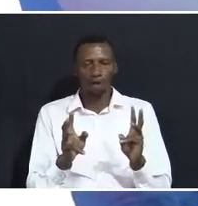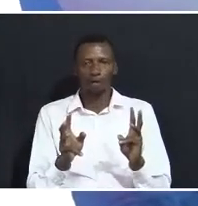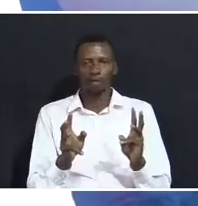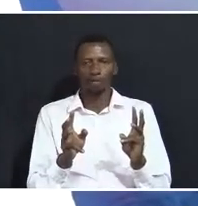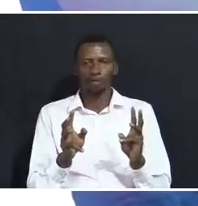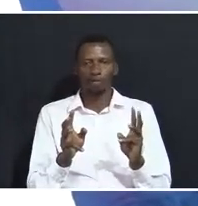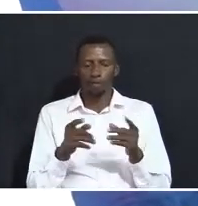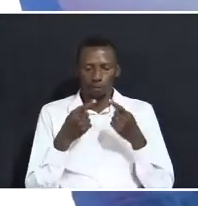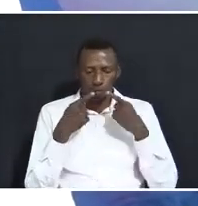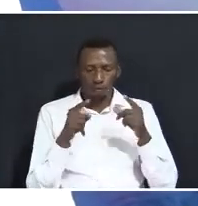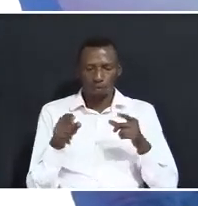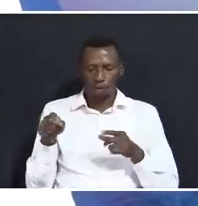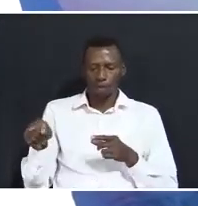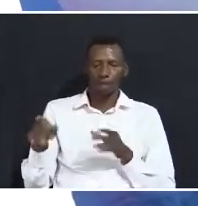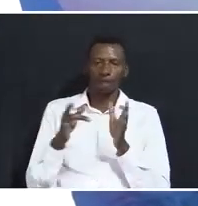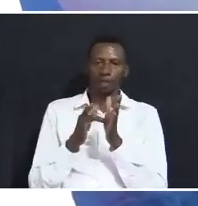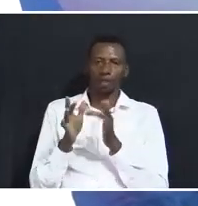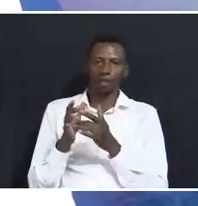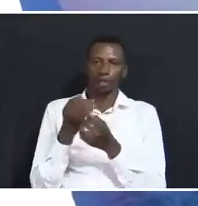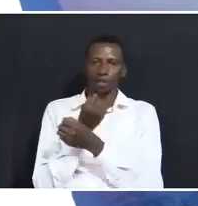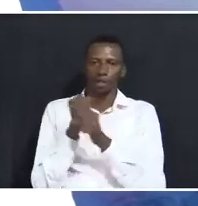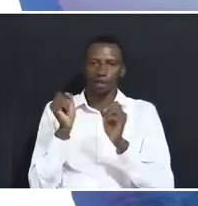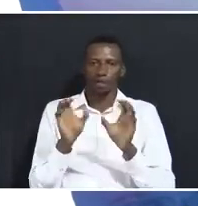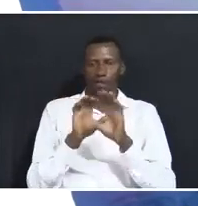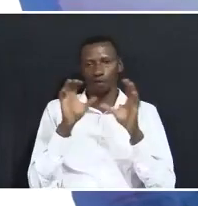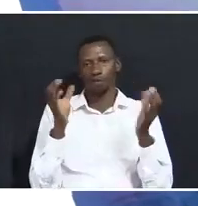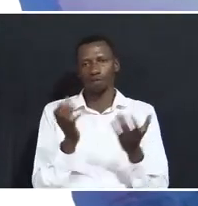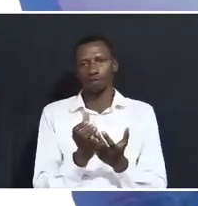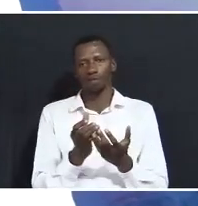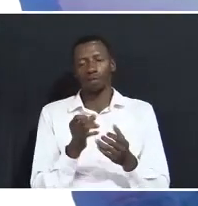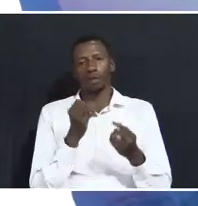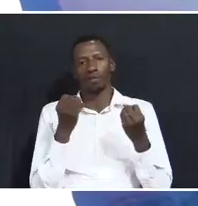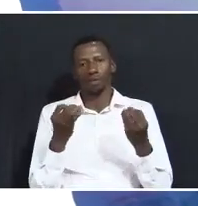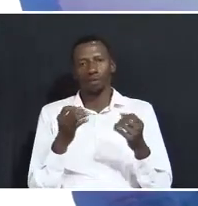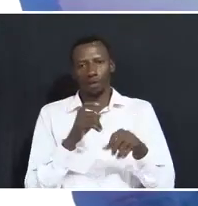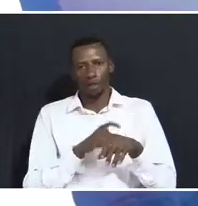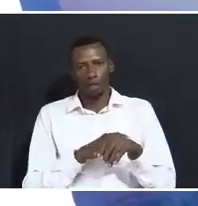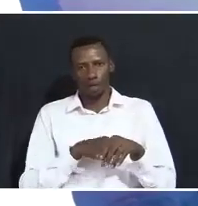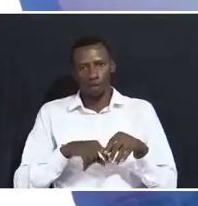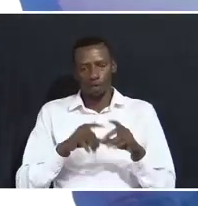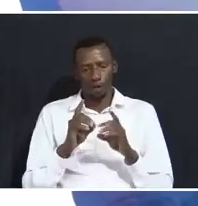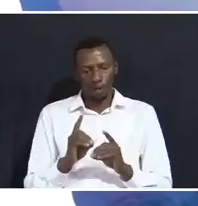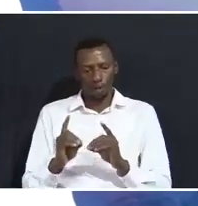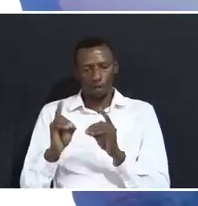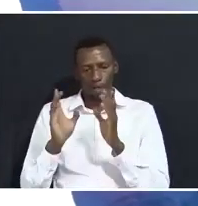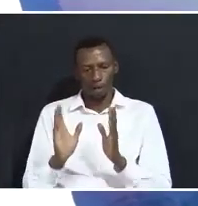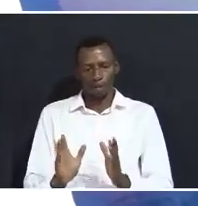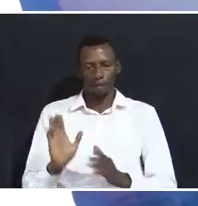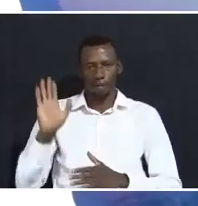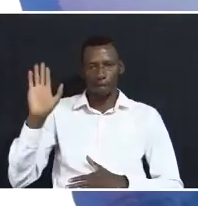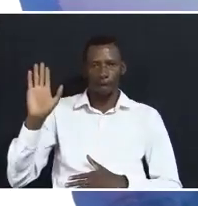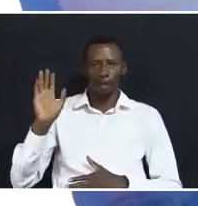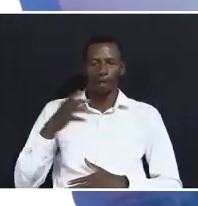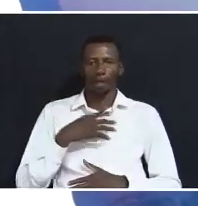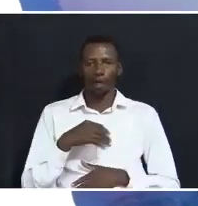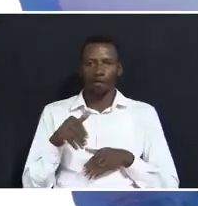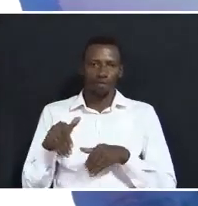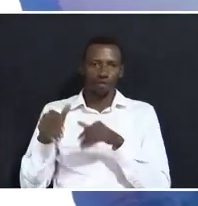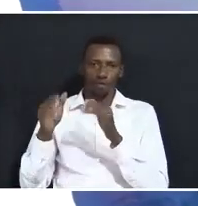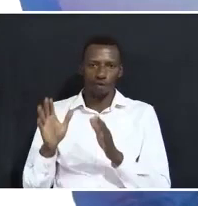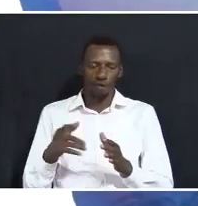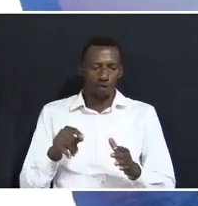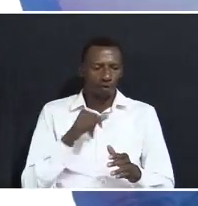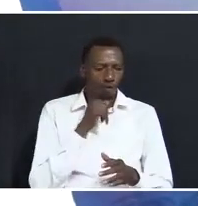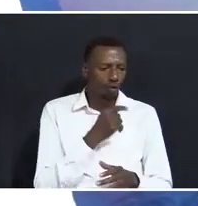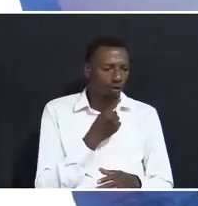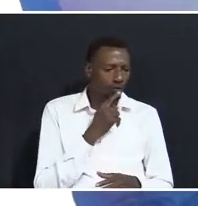times, as followers of Jesus Christ and his disciples, we are not sure whether we should go and make